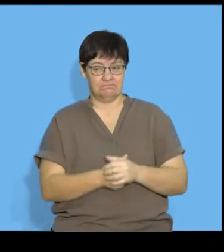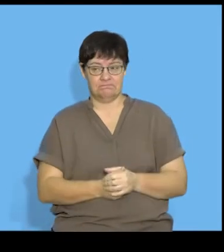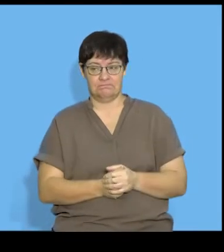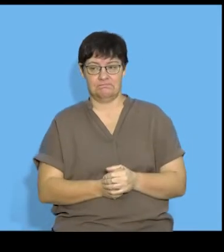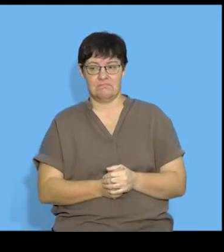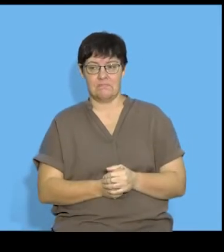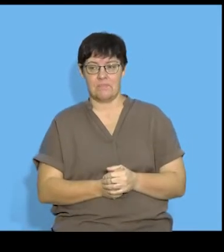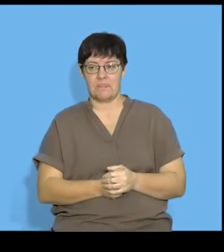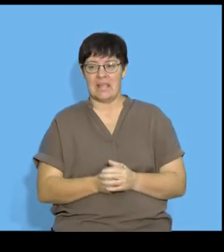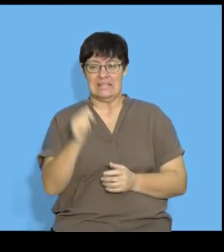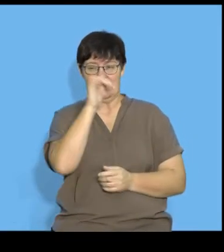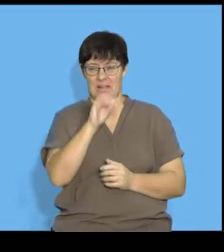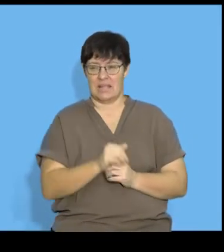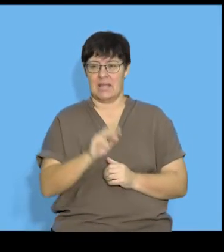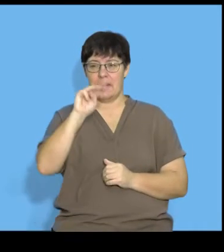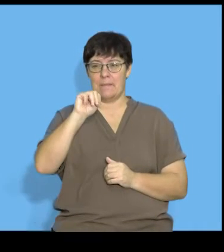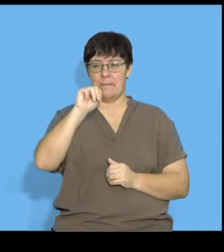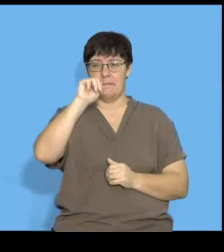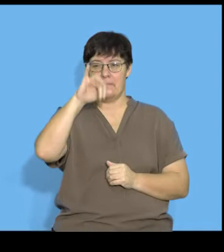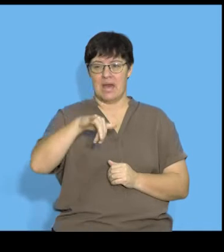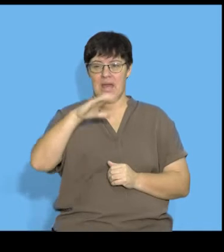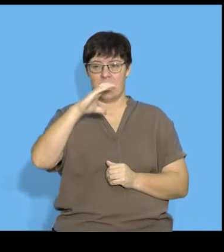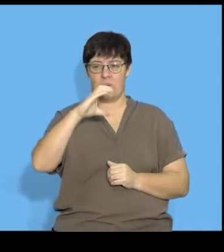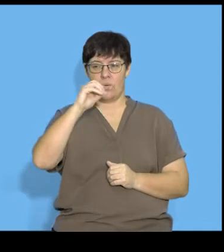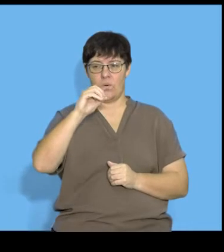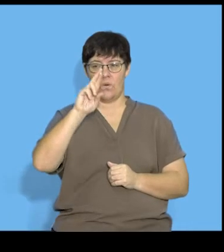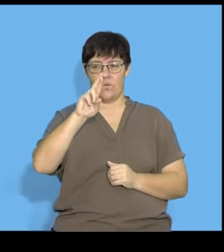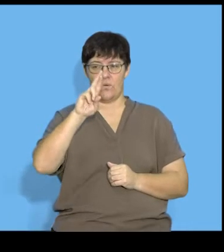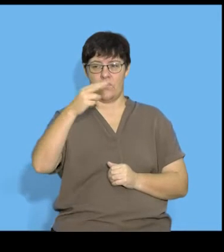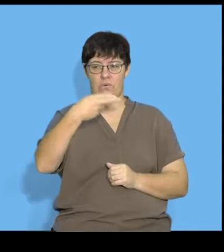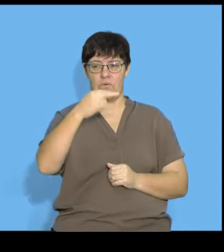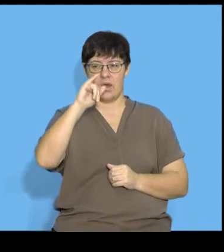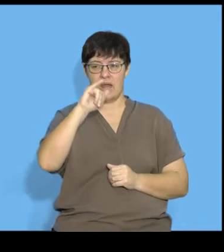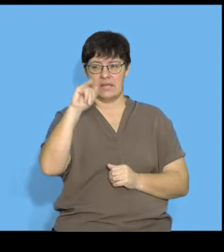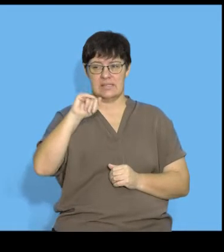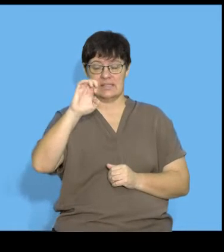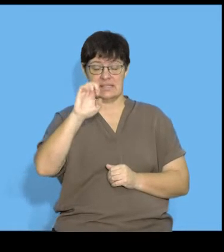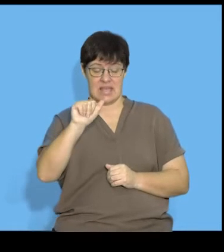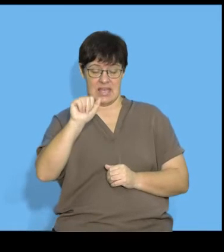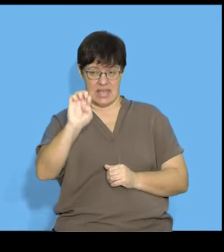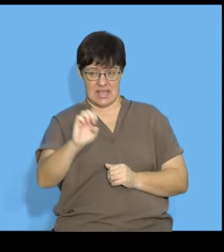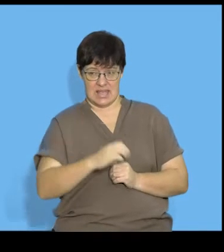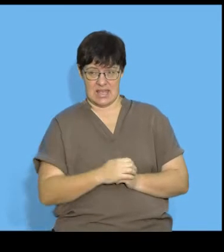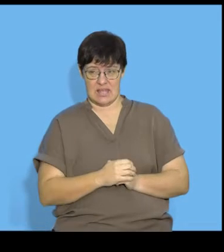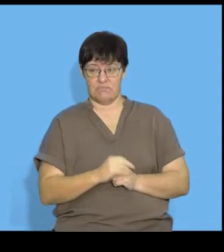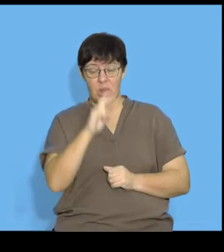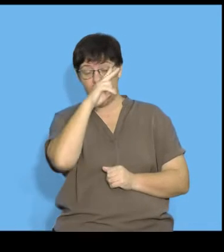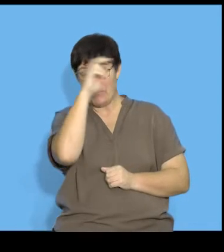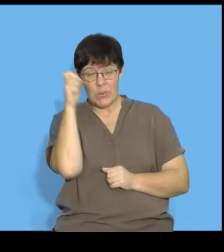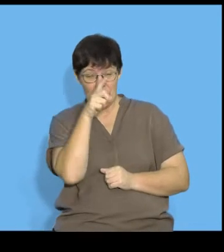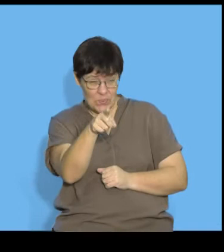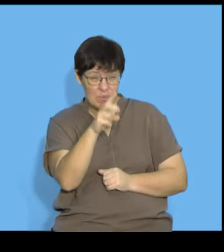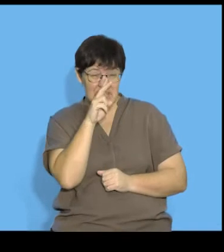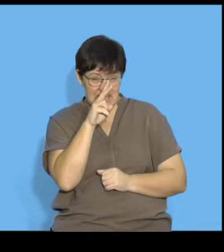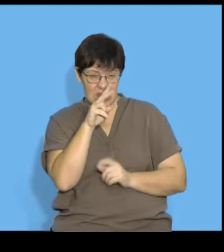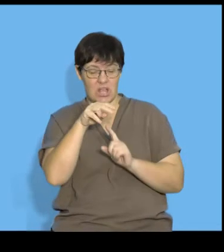spelling. These are called Mycorrhizae. Now, this is the root of the plant, okay, the blue that you can see here.